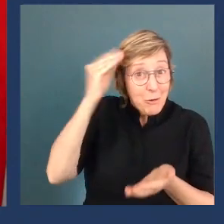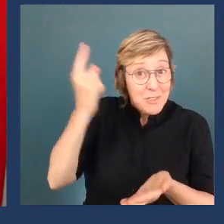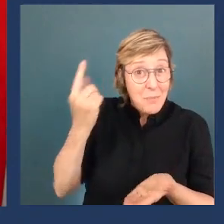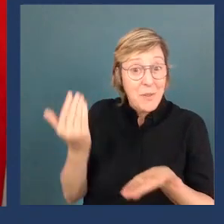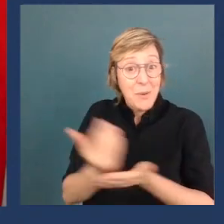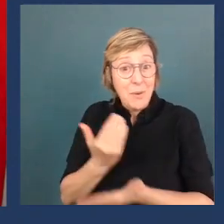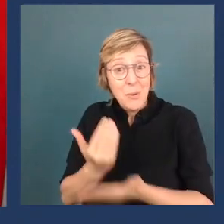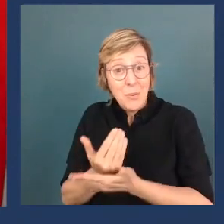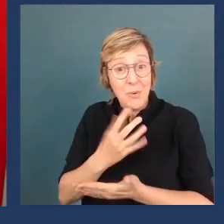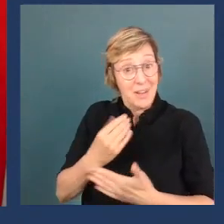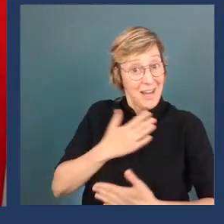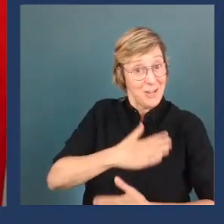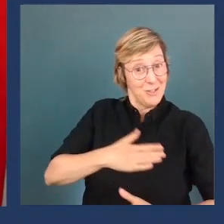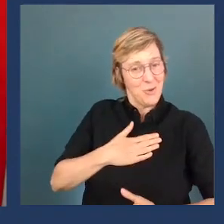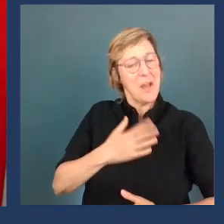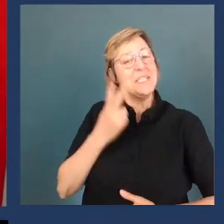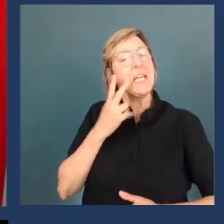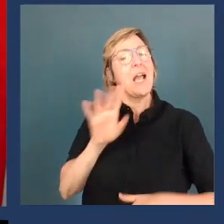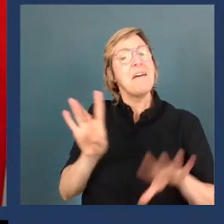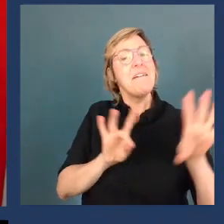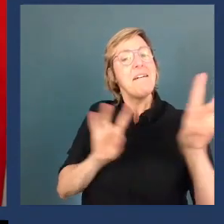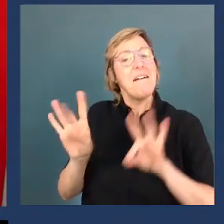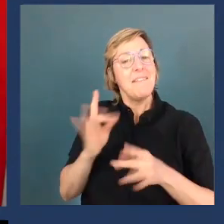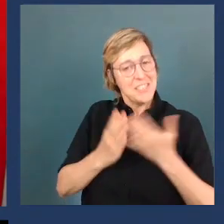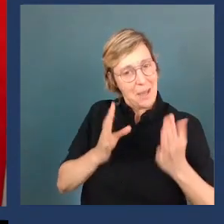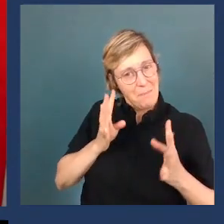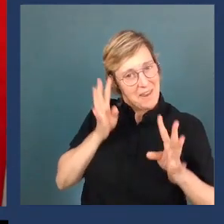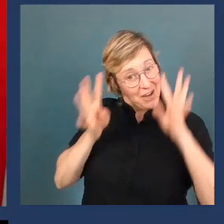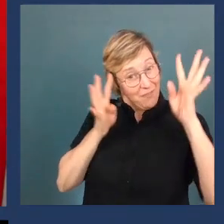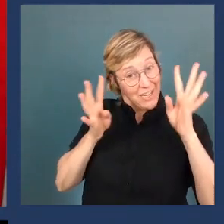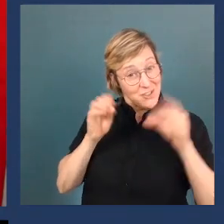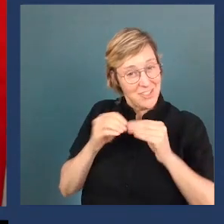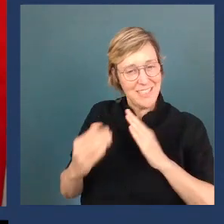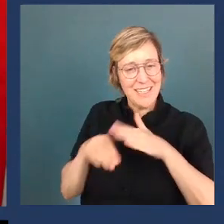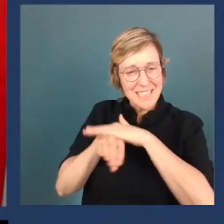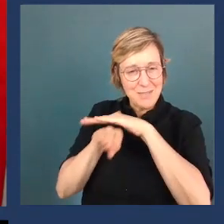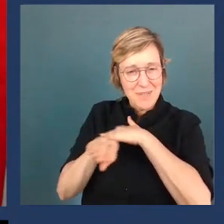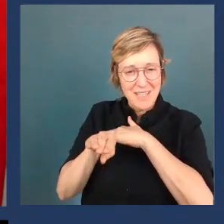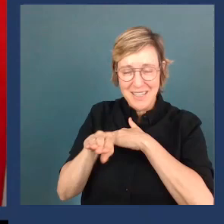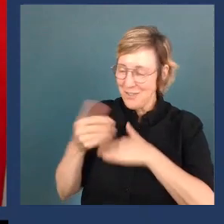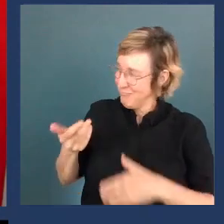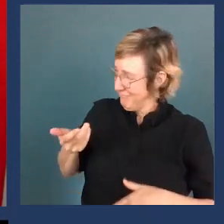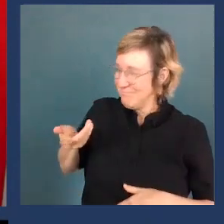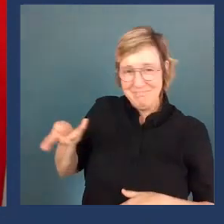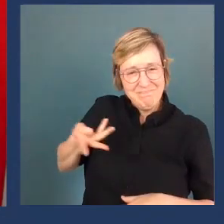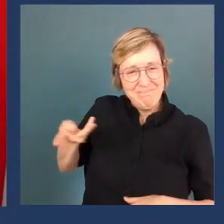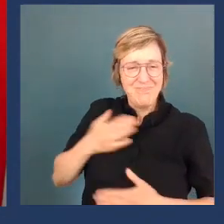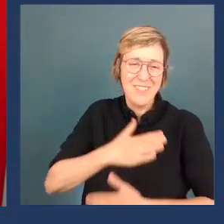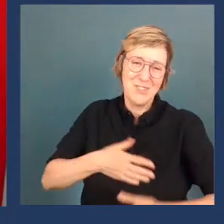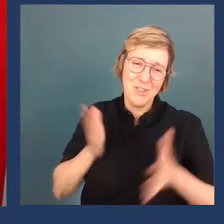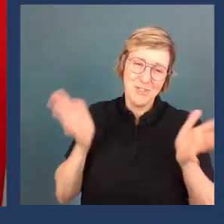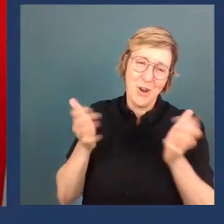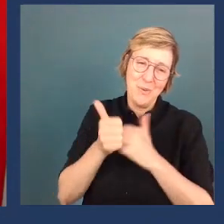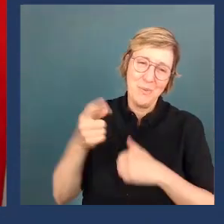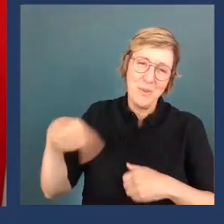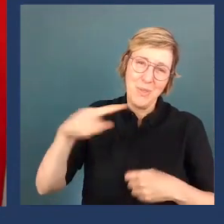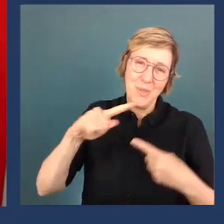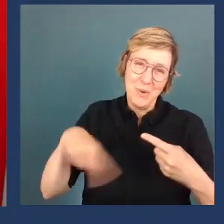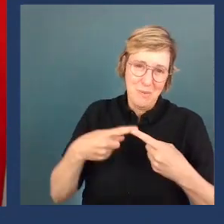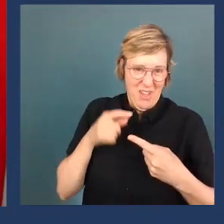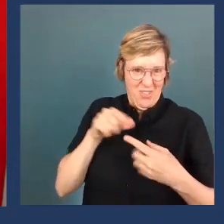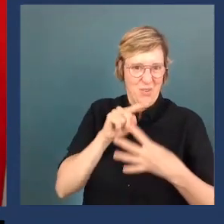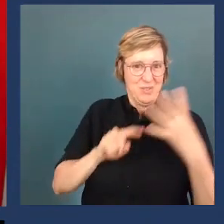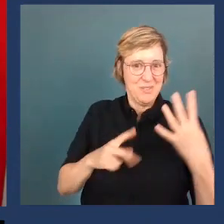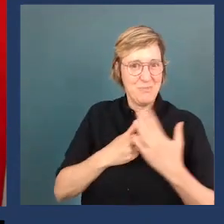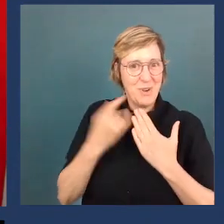enjoyed getting the sample of innovation in accessibility. We've definitely had fun getting to talk to you about all these research